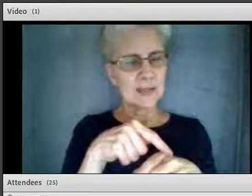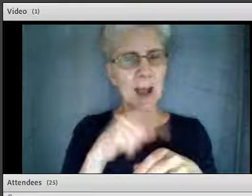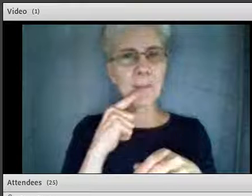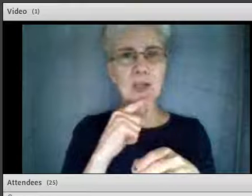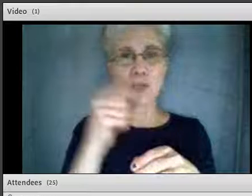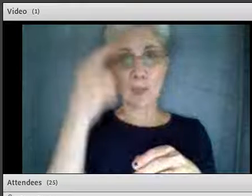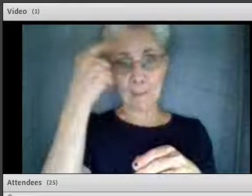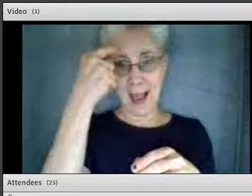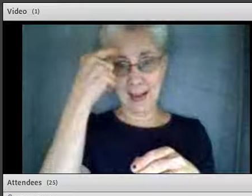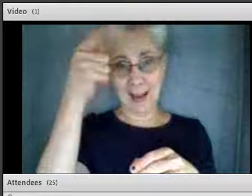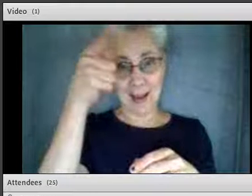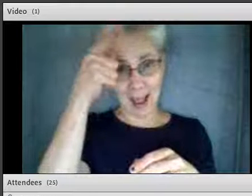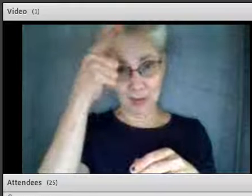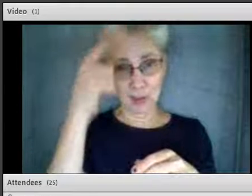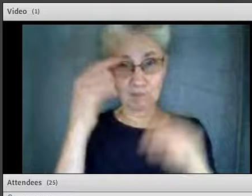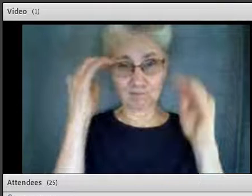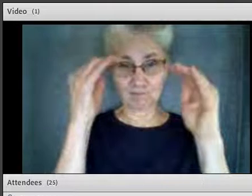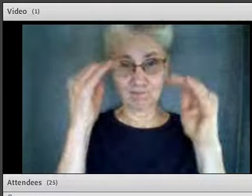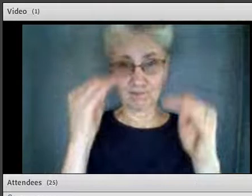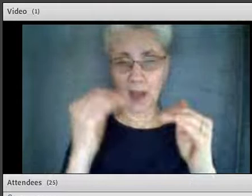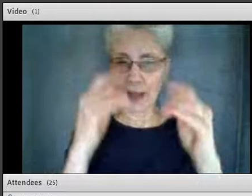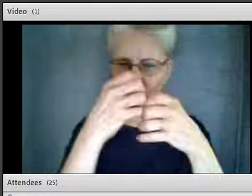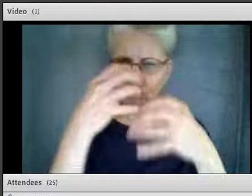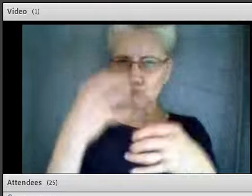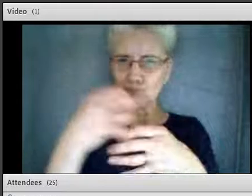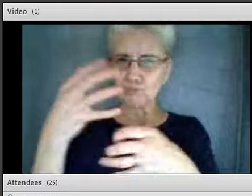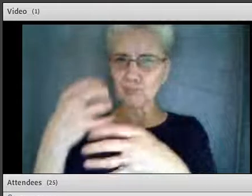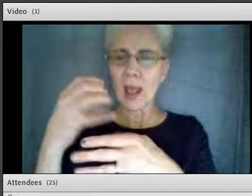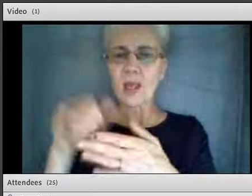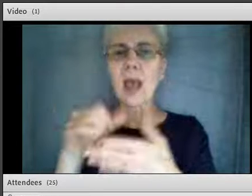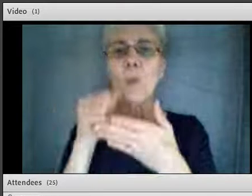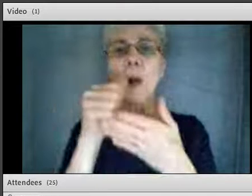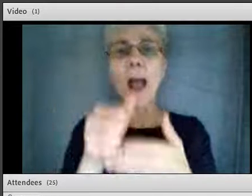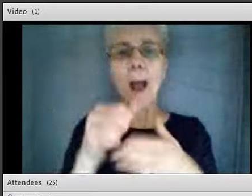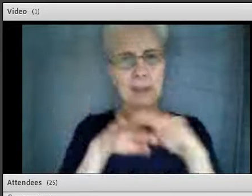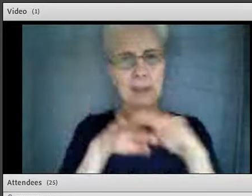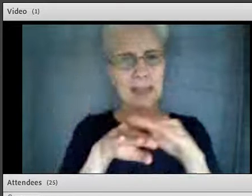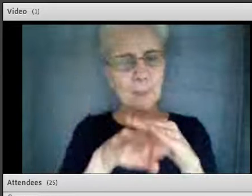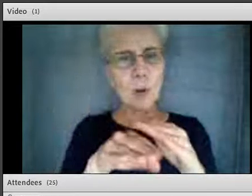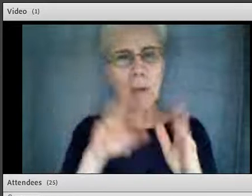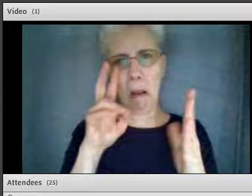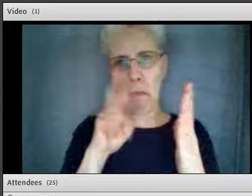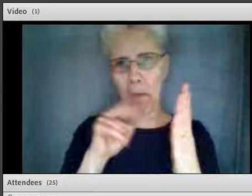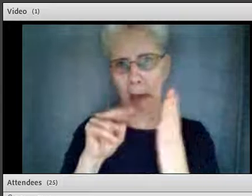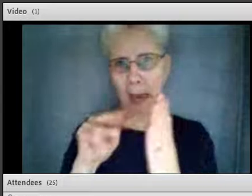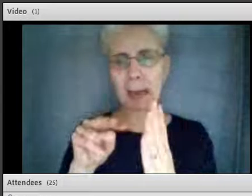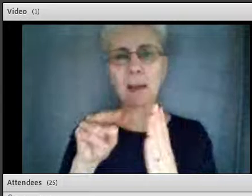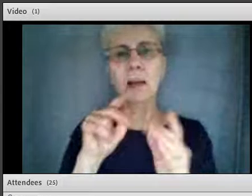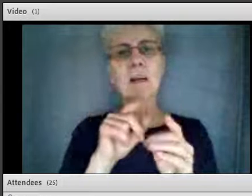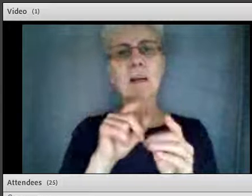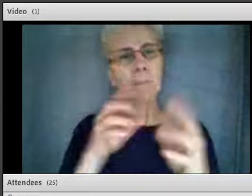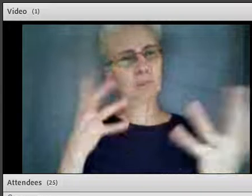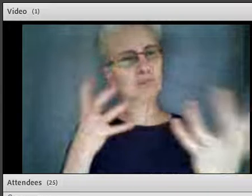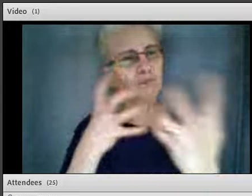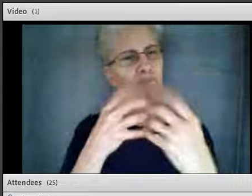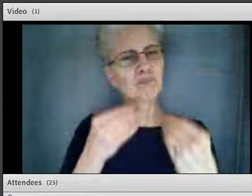down. This is going to help with accessibility, it helps with readability, and it just makes for a good website. So you really want to do